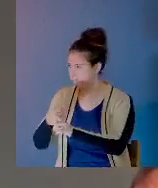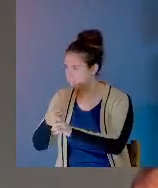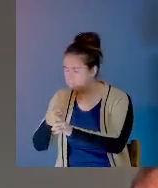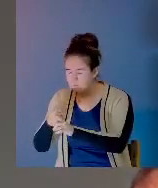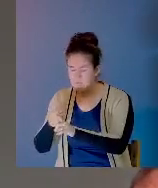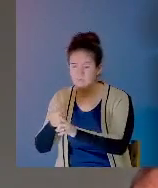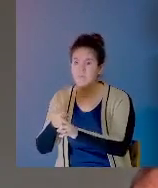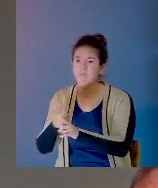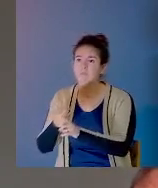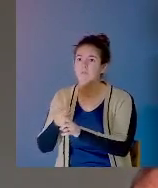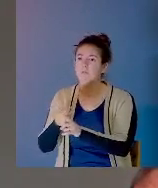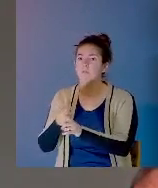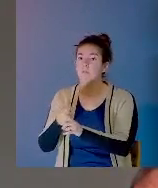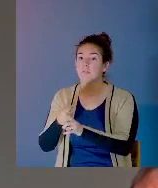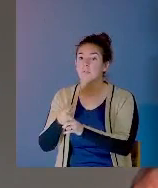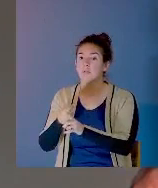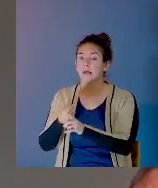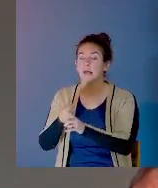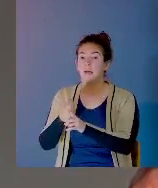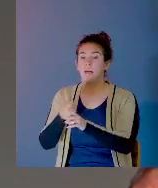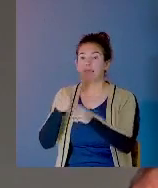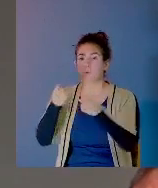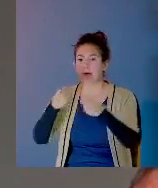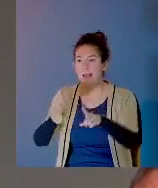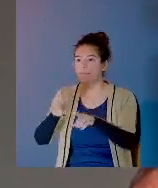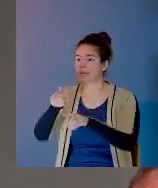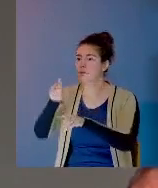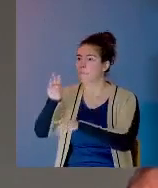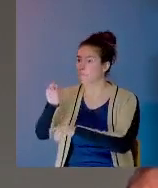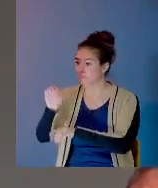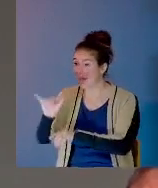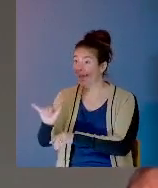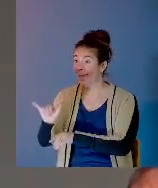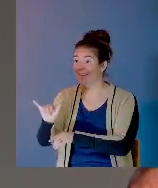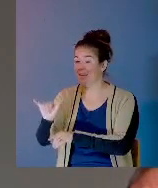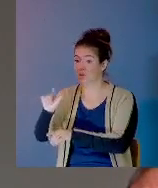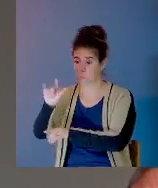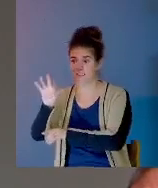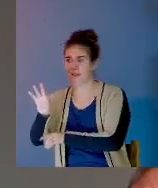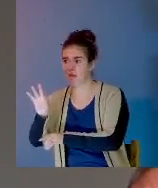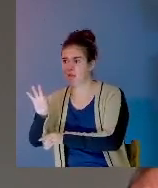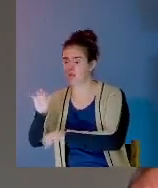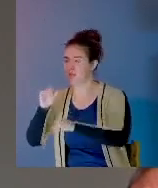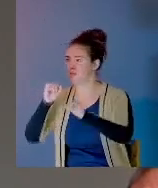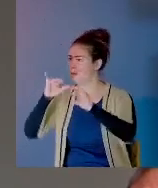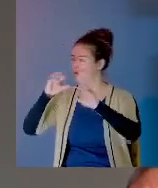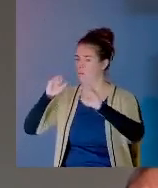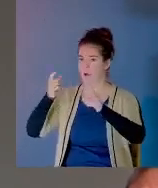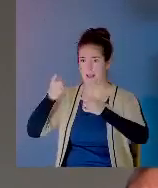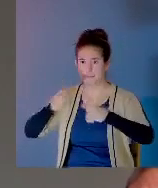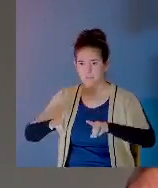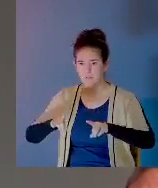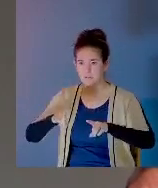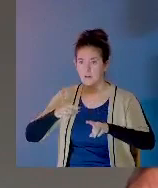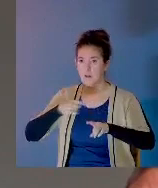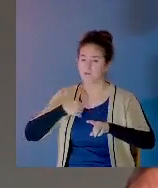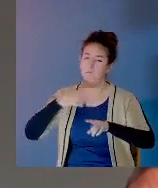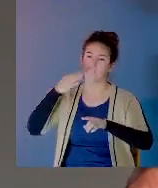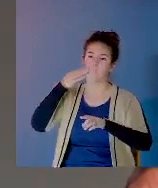And May 29th, another miracle. I was on my roof working on my swamp cooler.